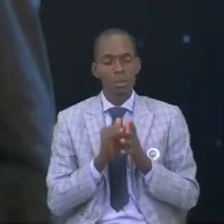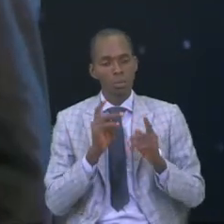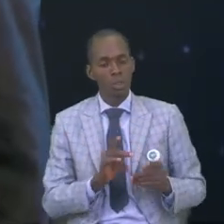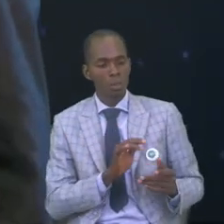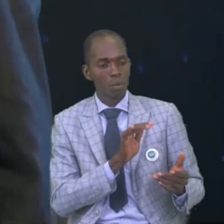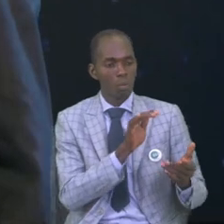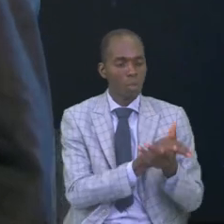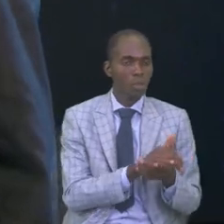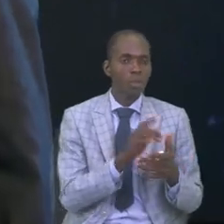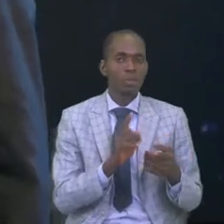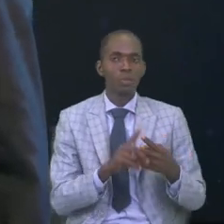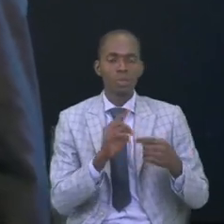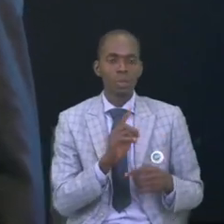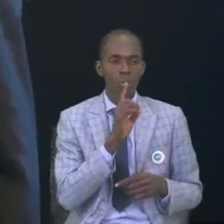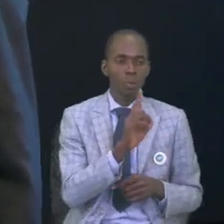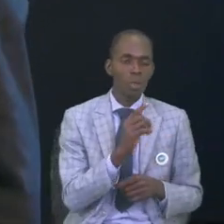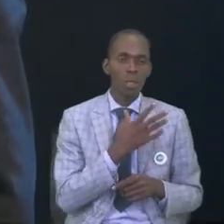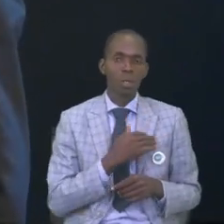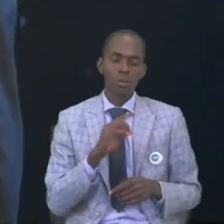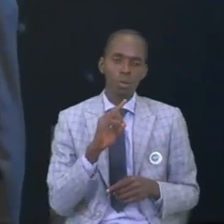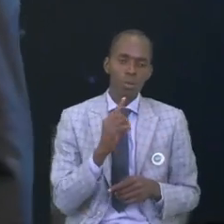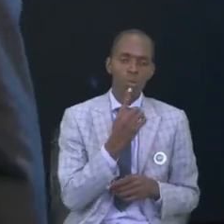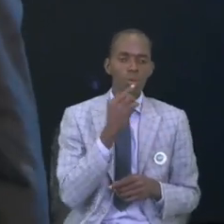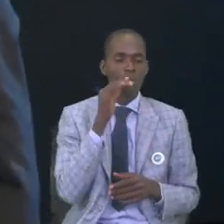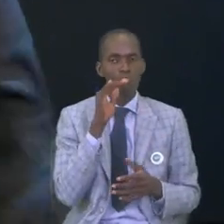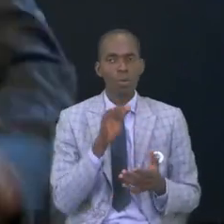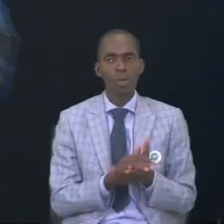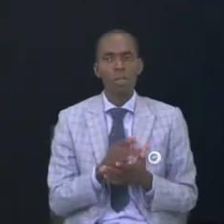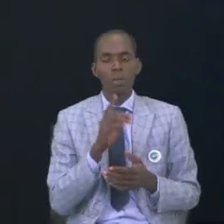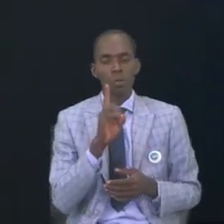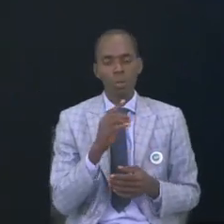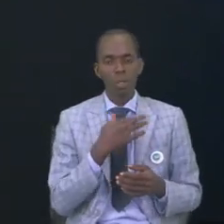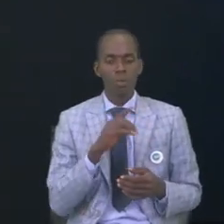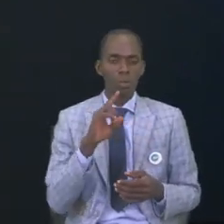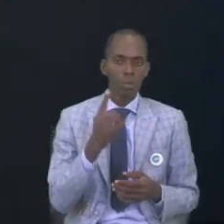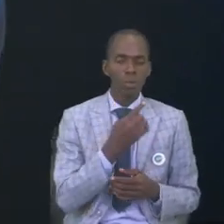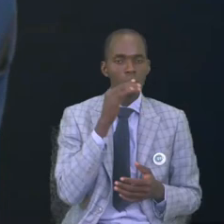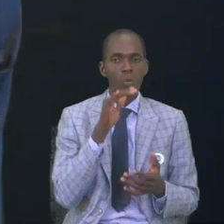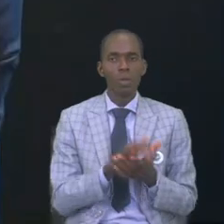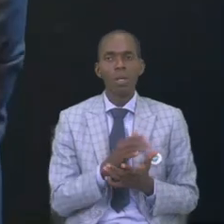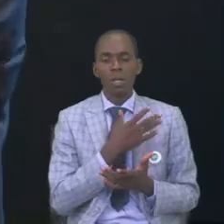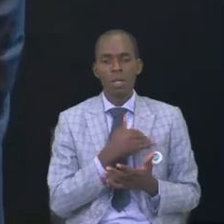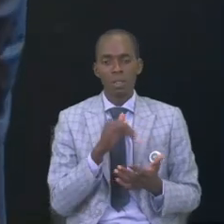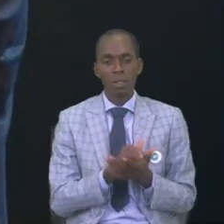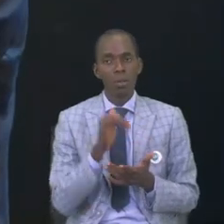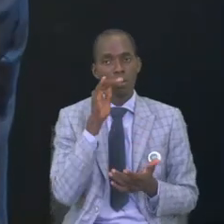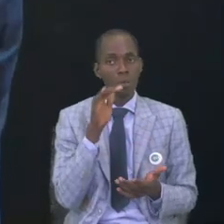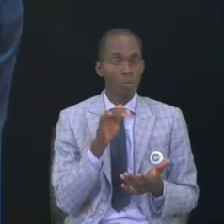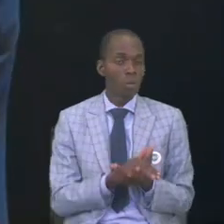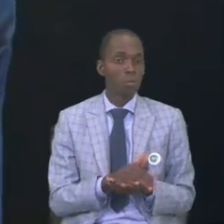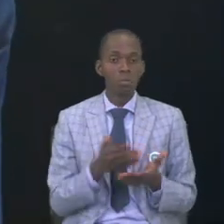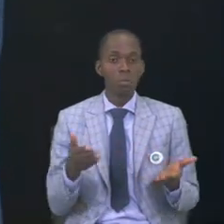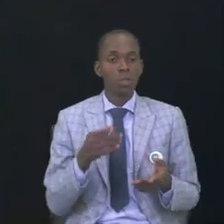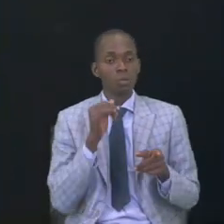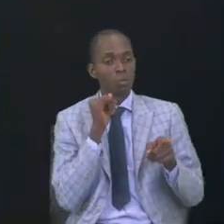the one and only wife, to the one and only bride. And that bride, no,